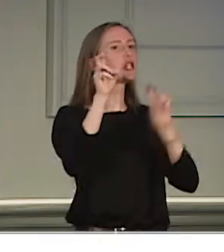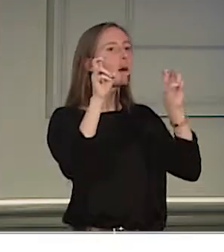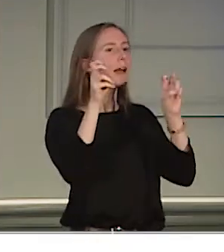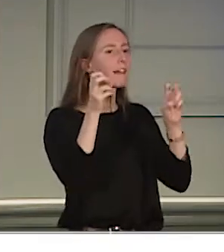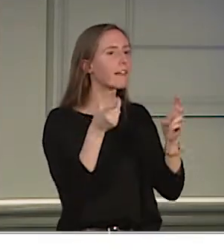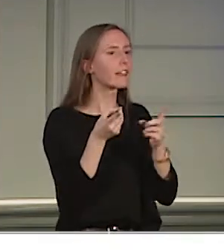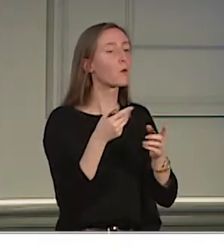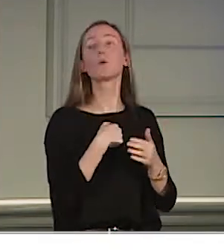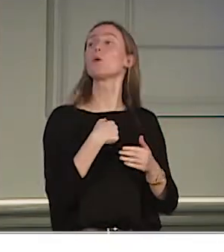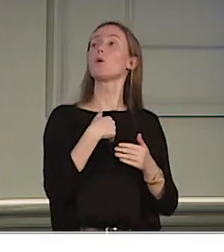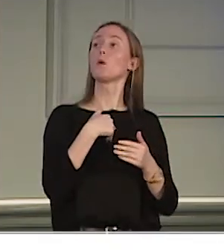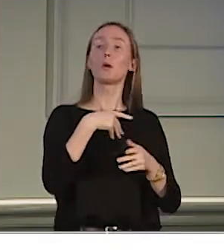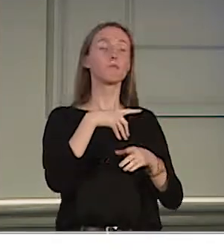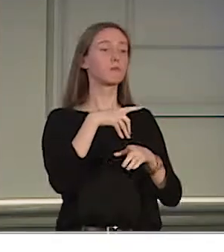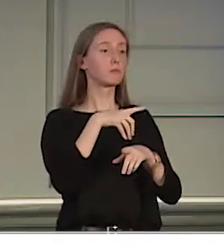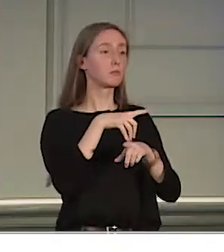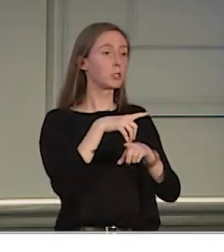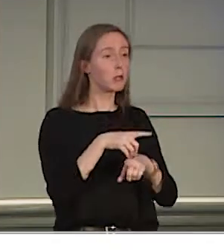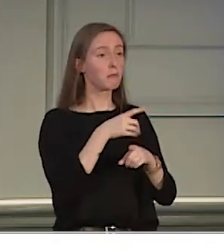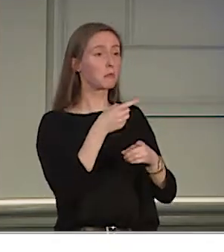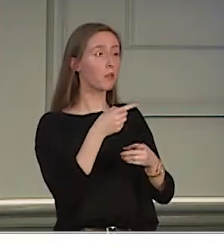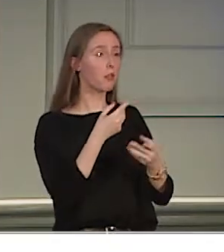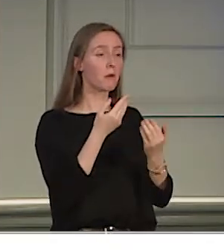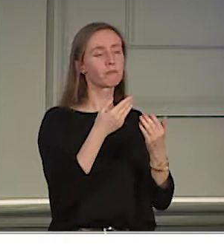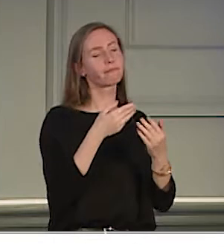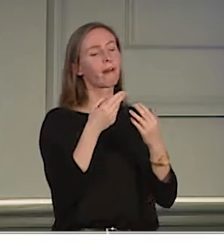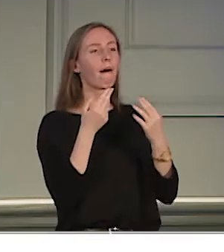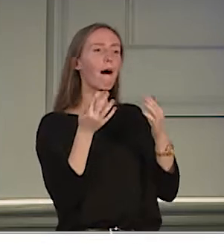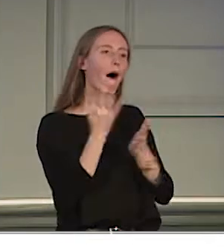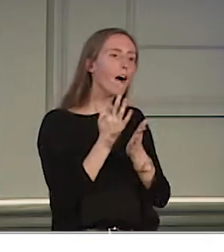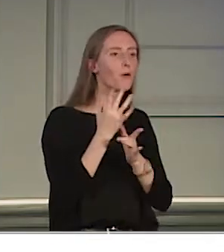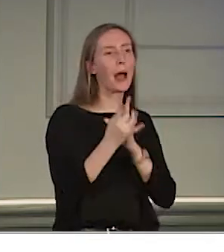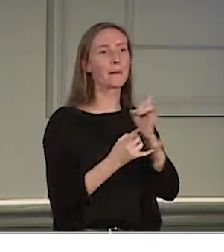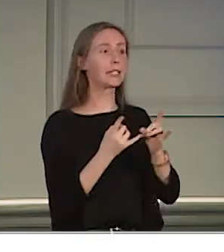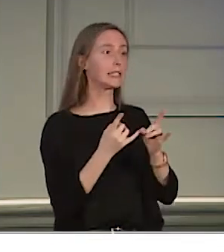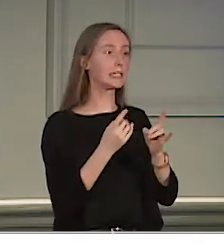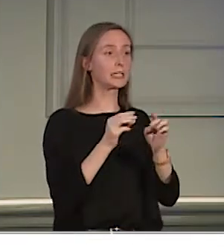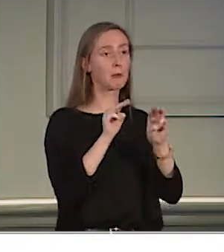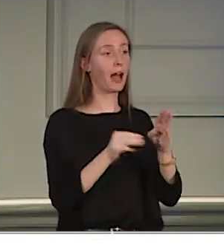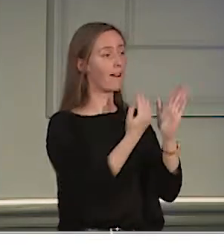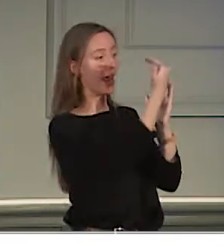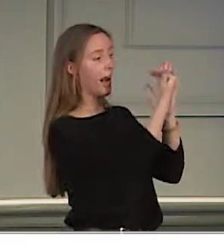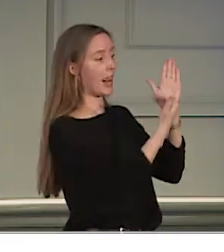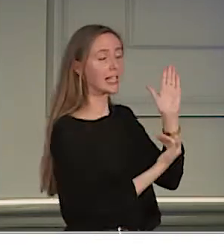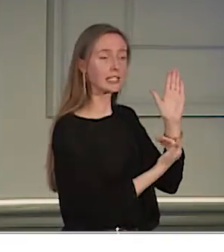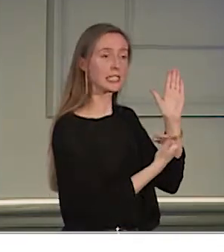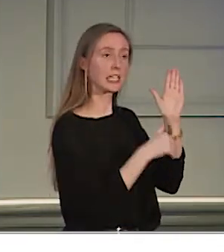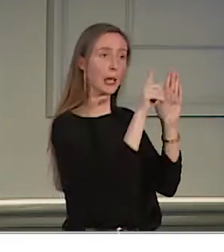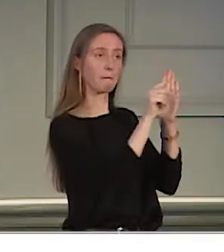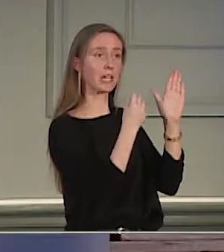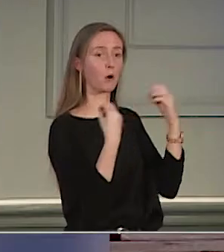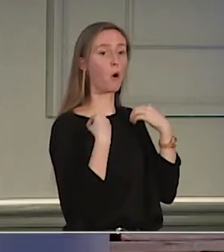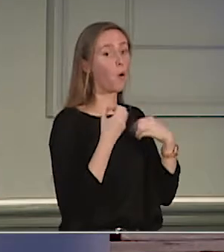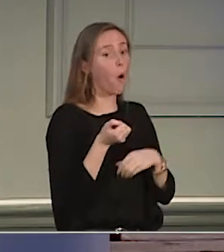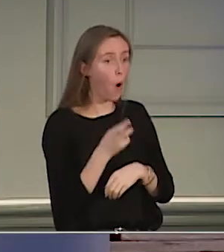projects are presented to a class and students can choose which one they want to do, or in other cases, it could be that the student themselves comes up with the research